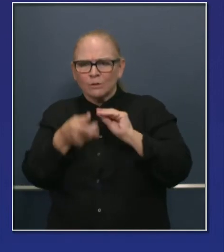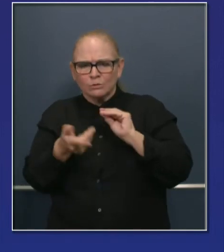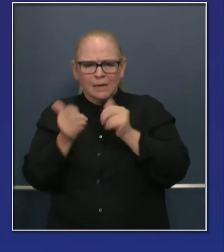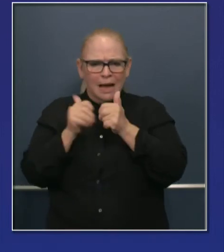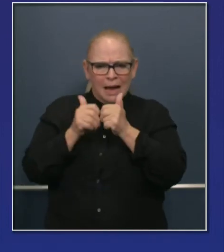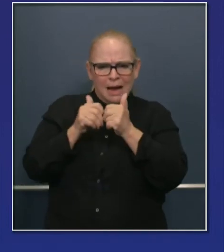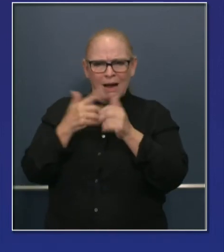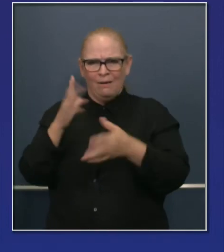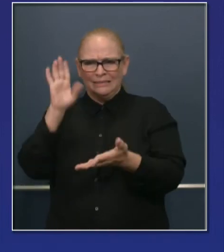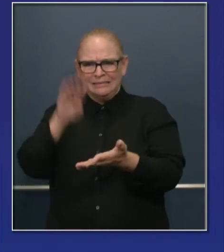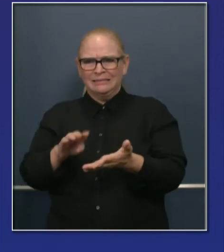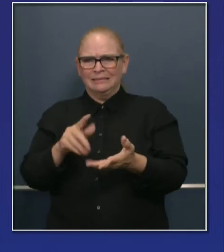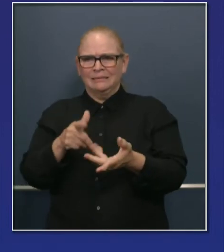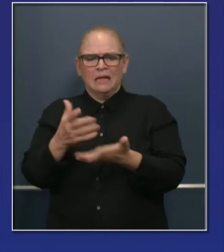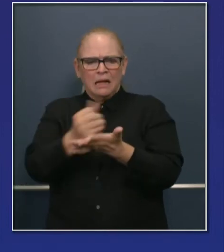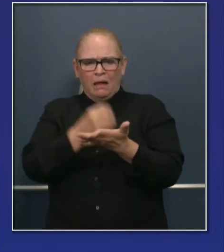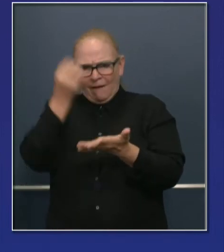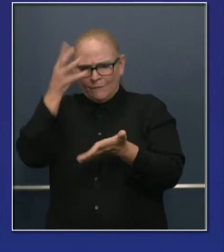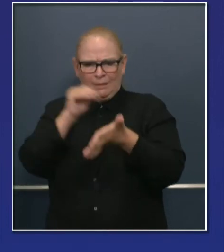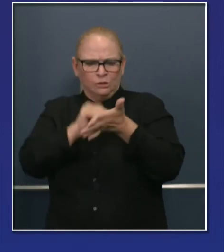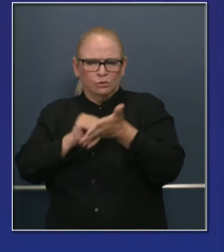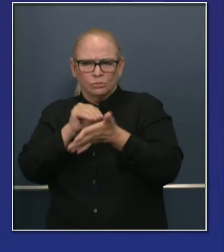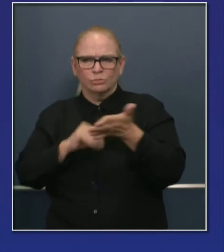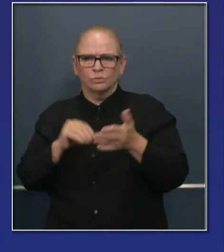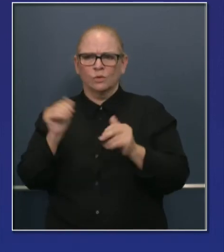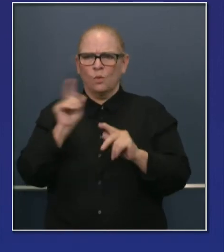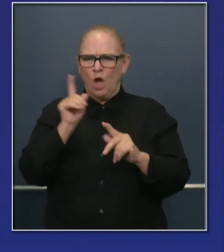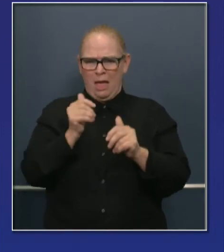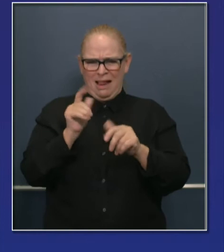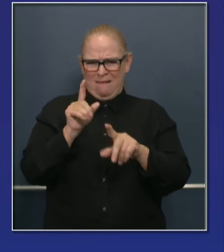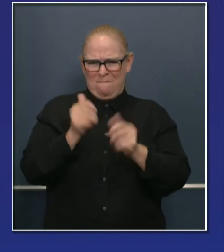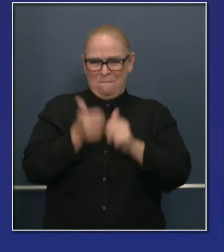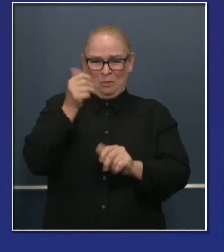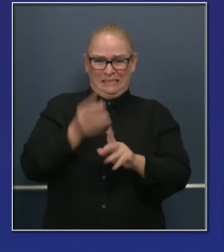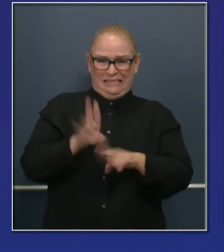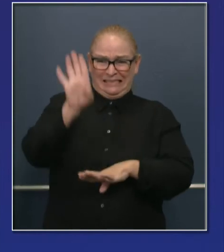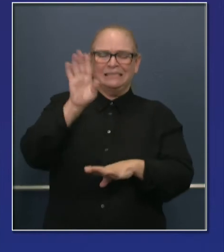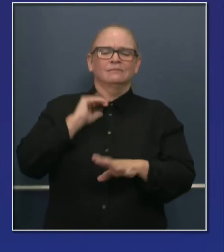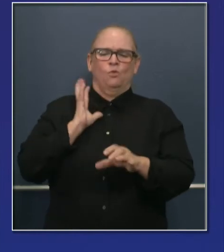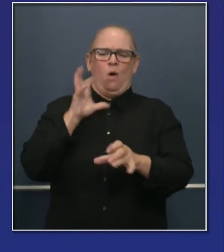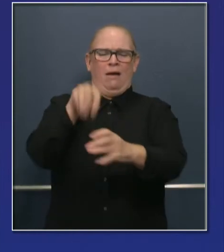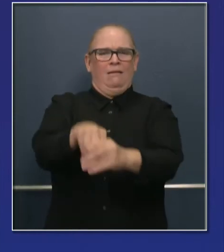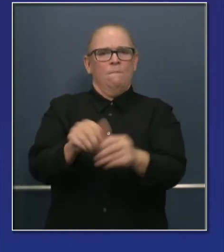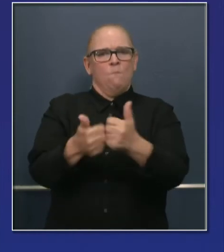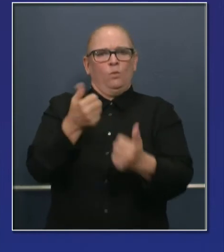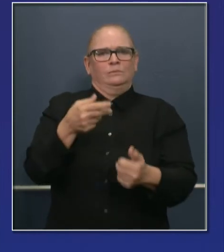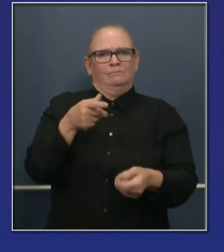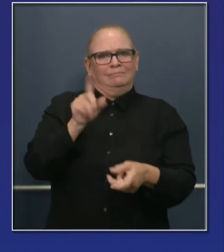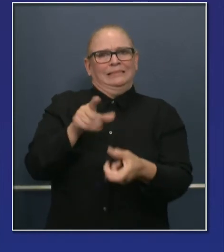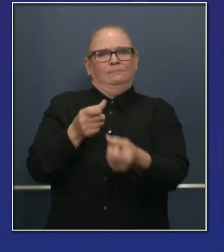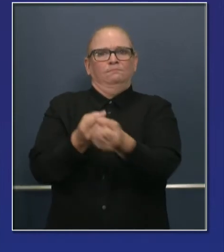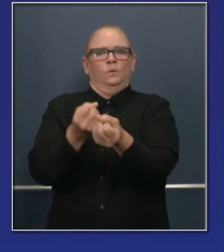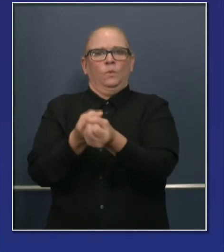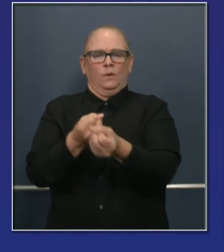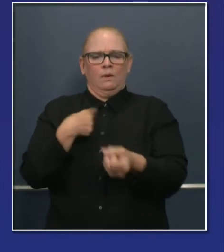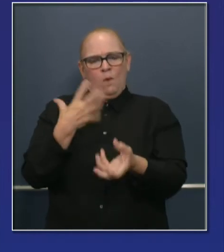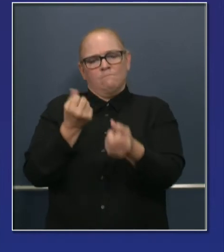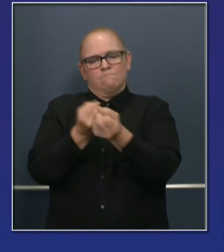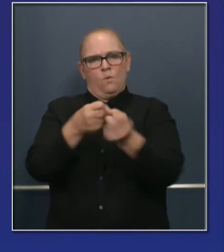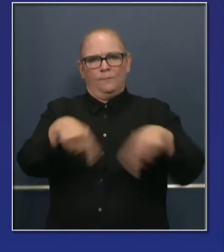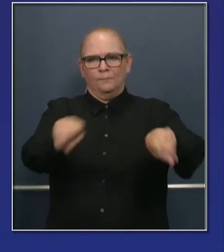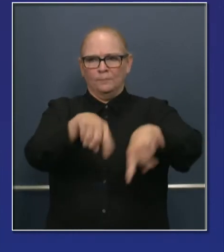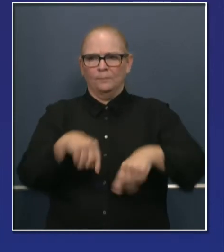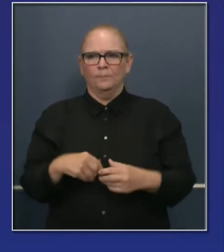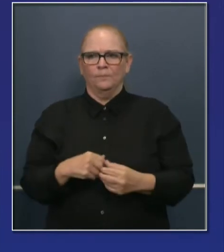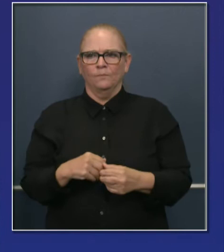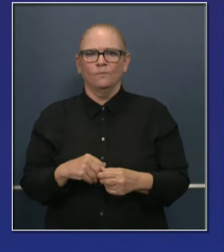collection, identifying whatever gaps may exist or persist in their respective communities. But more important than anything else, identifying